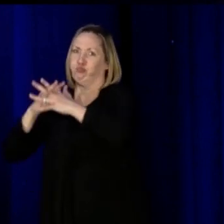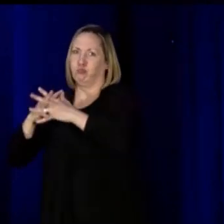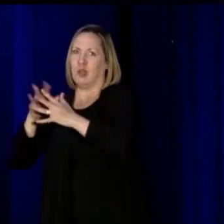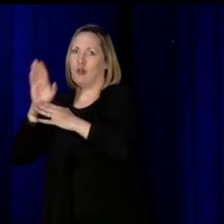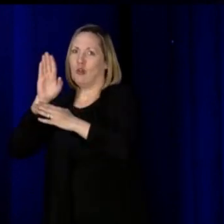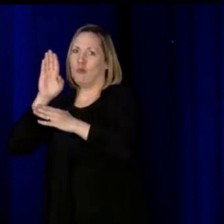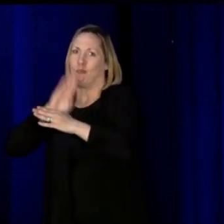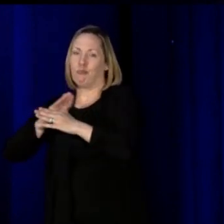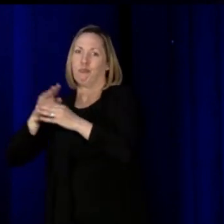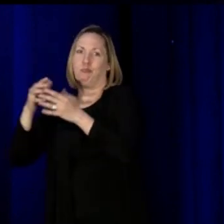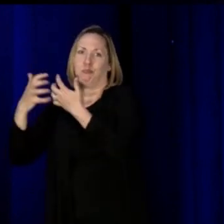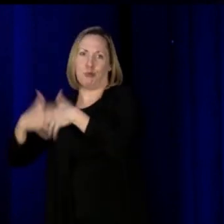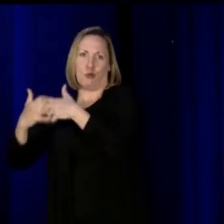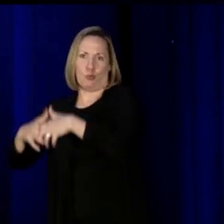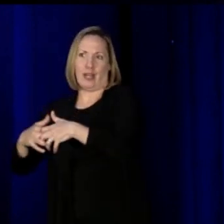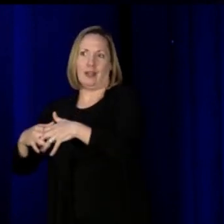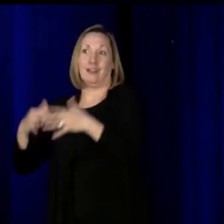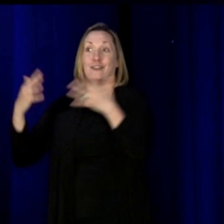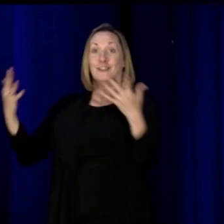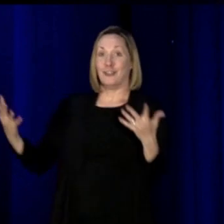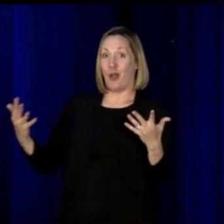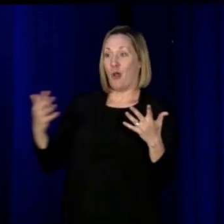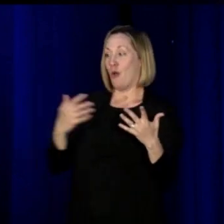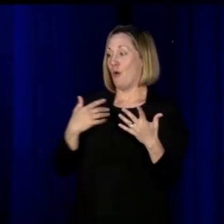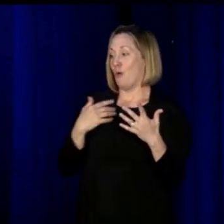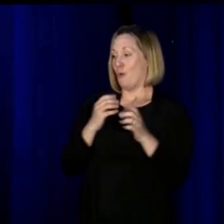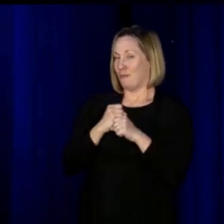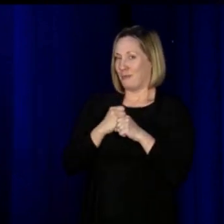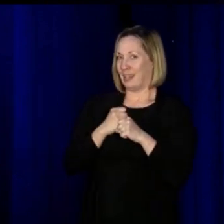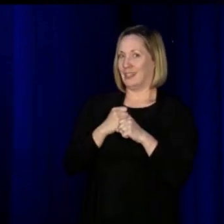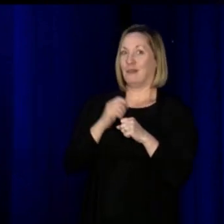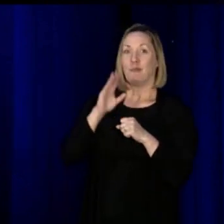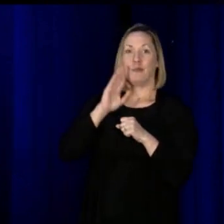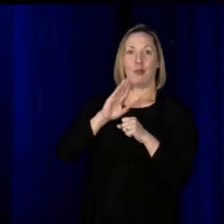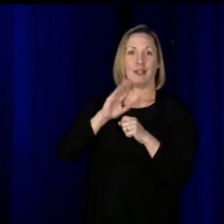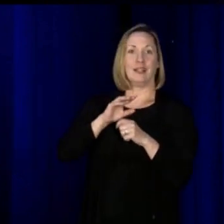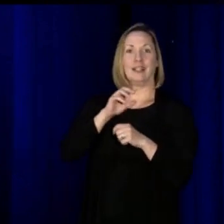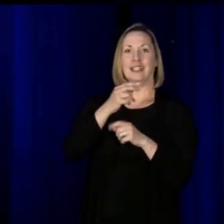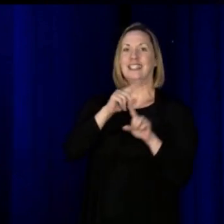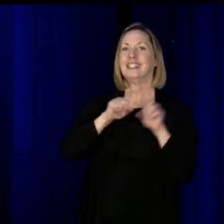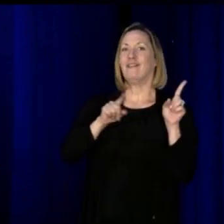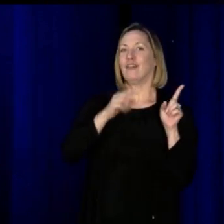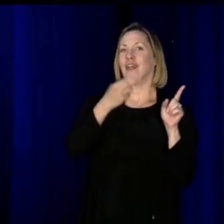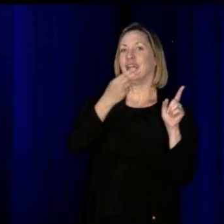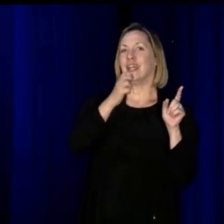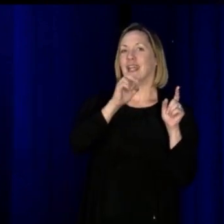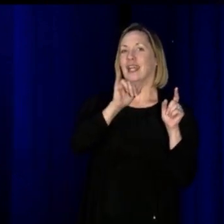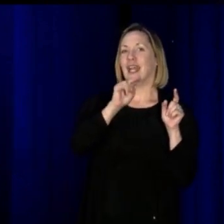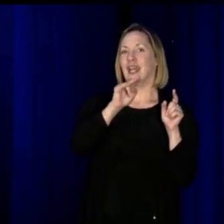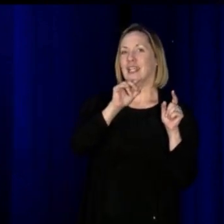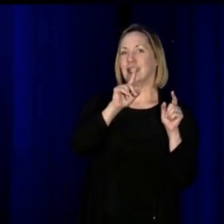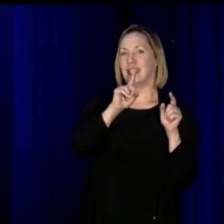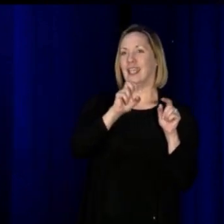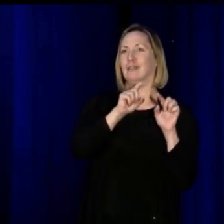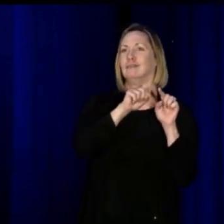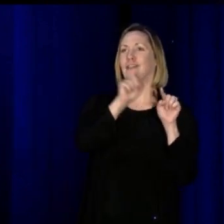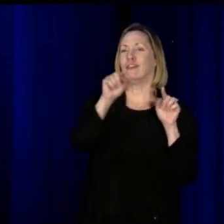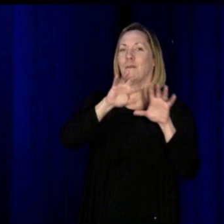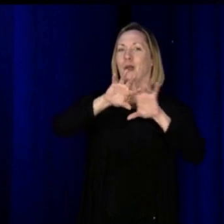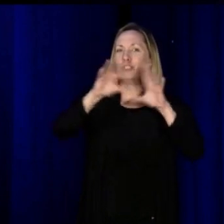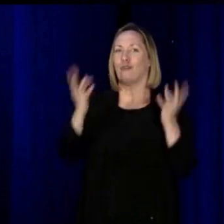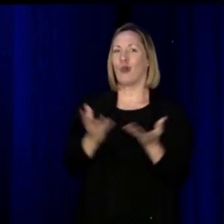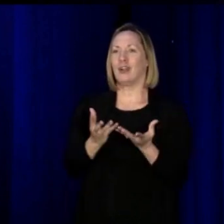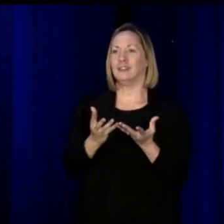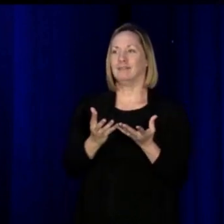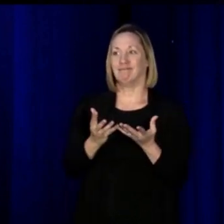in different parts of the world. You got the analogy now. Okay, so, sorry, just a joke,